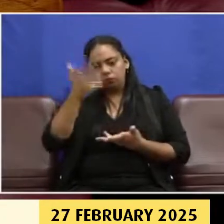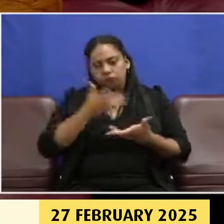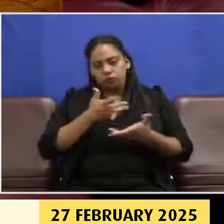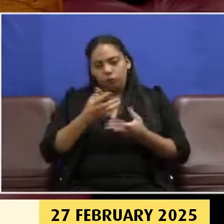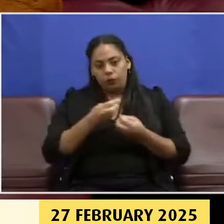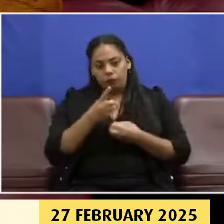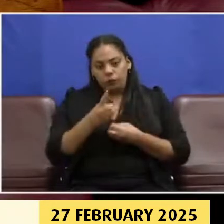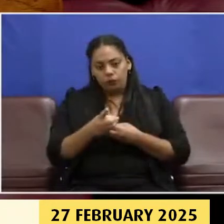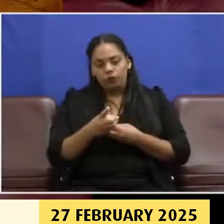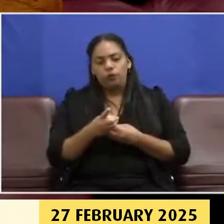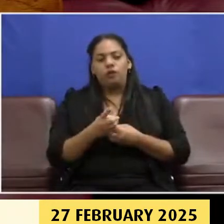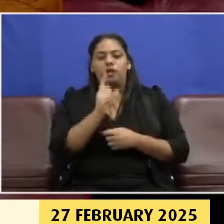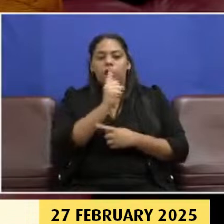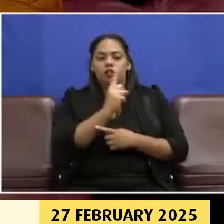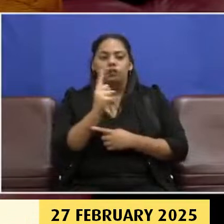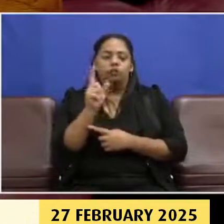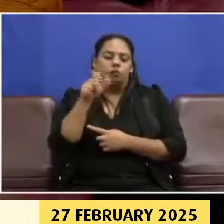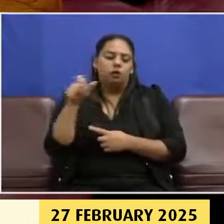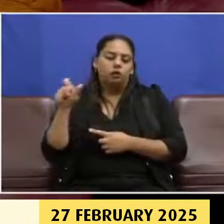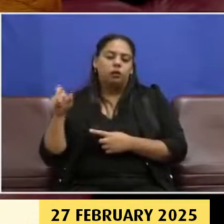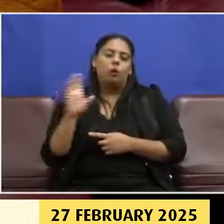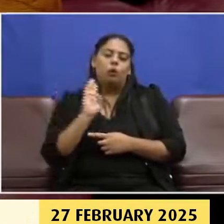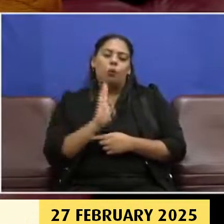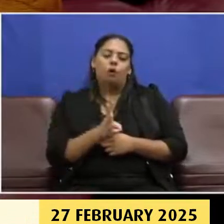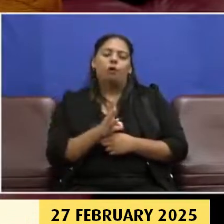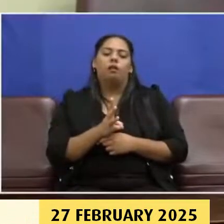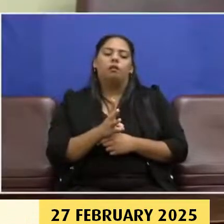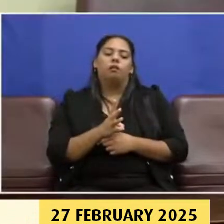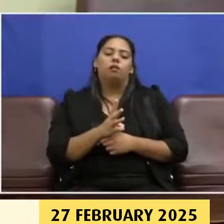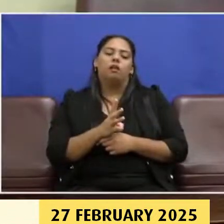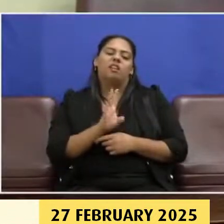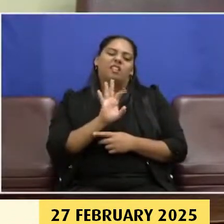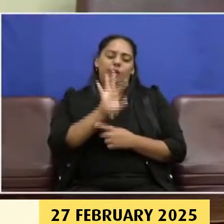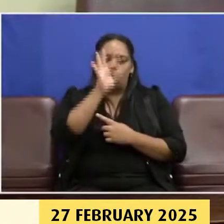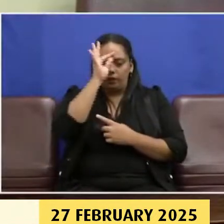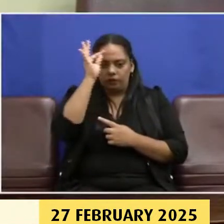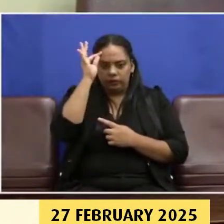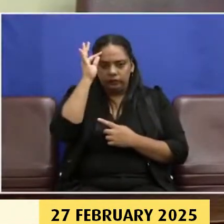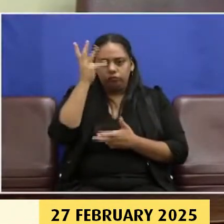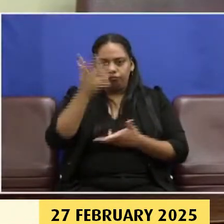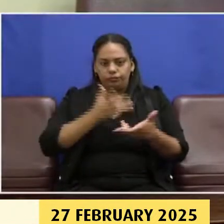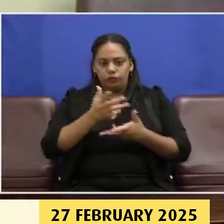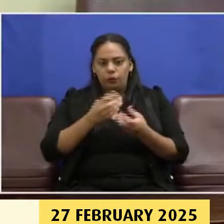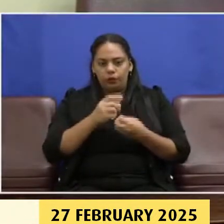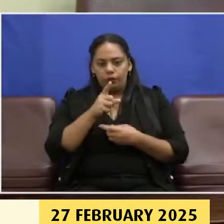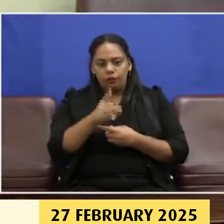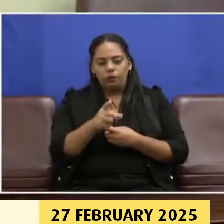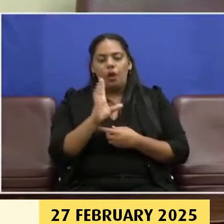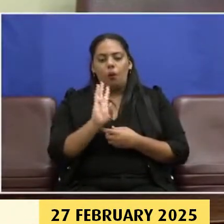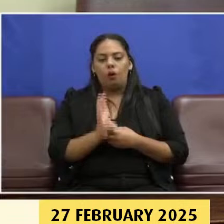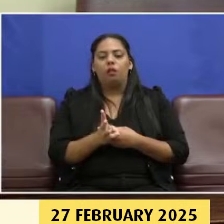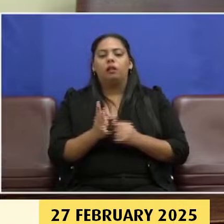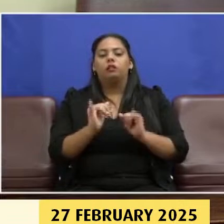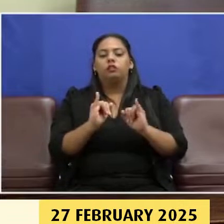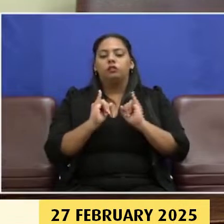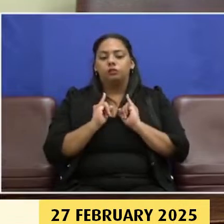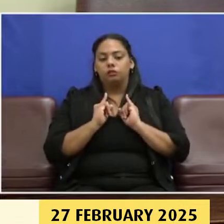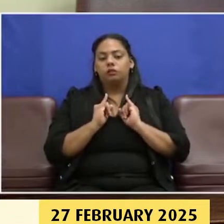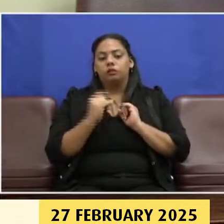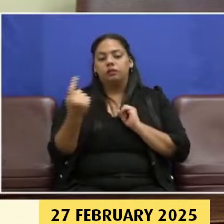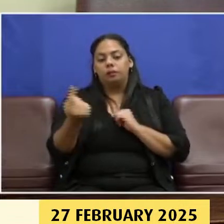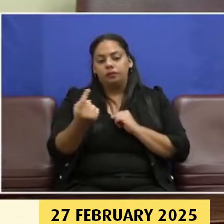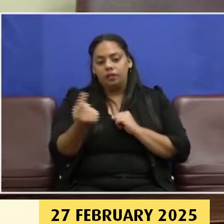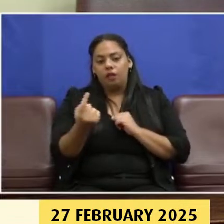Each honourable member of the Portfolio Committee will have about 3 minutes to engage with you. They will introduce themselves before